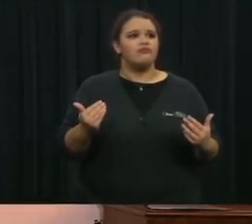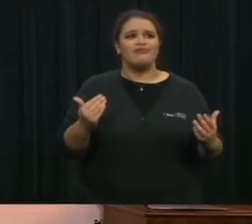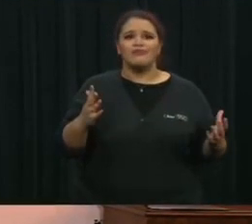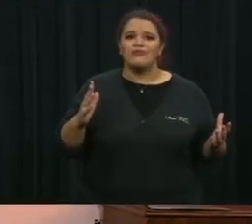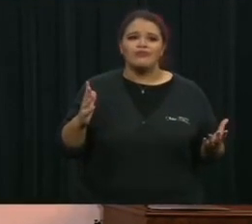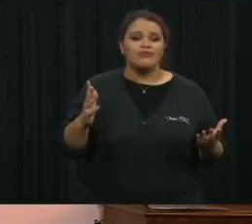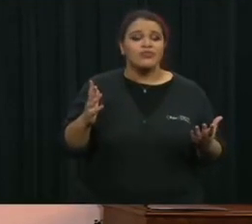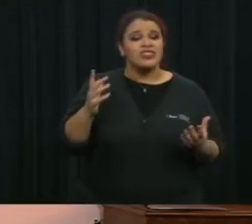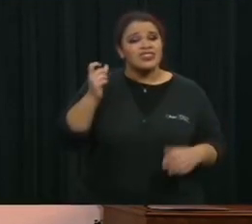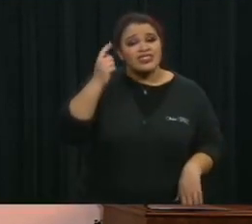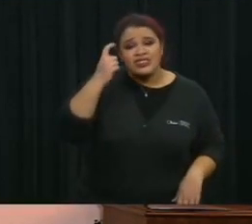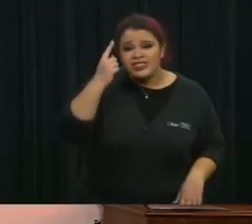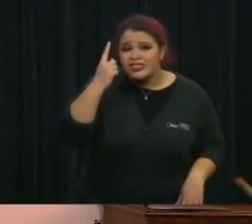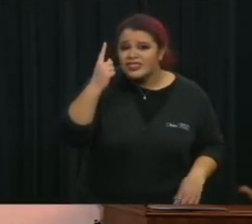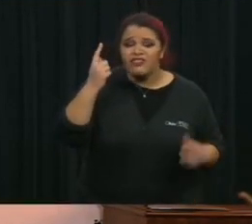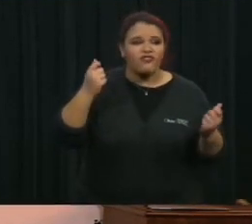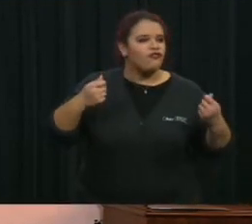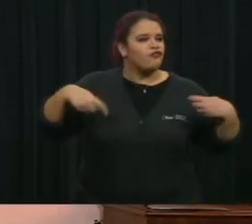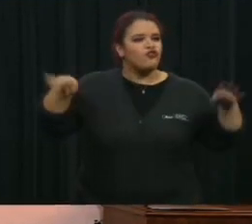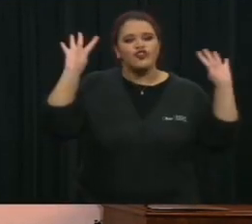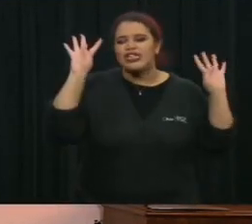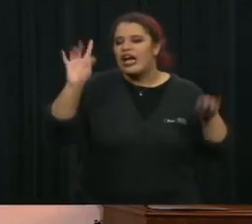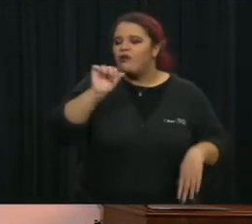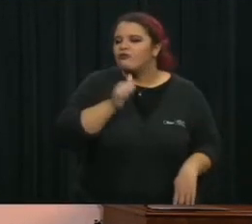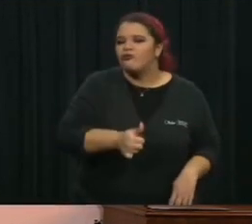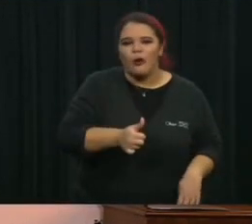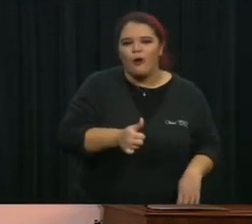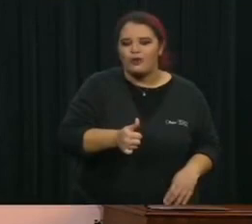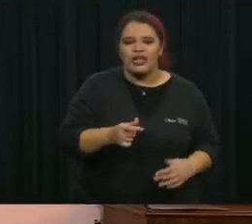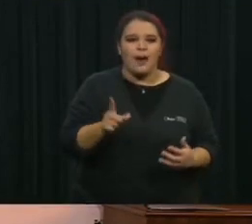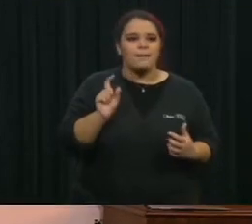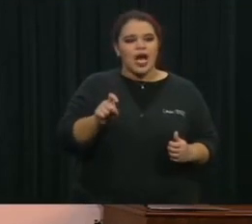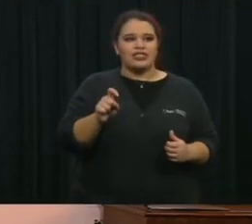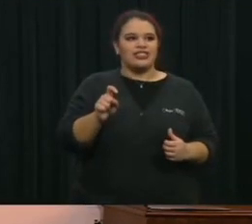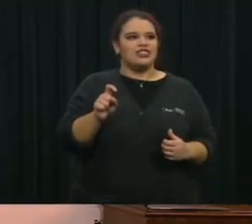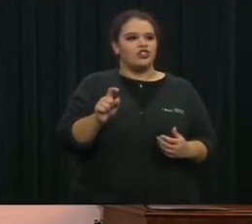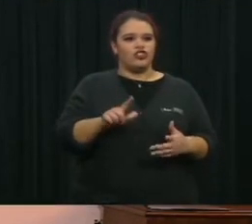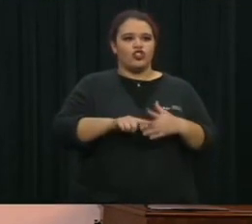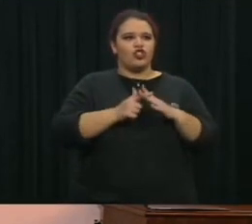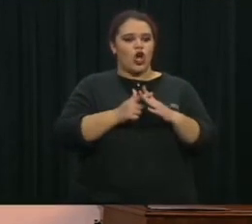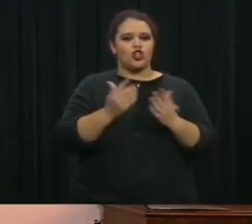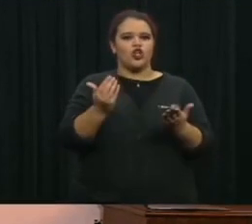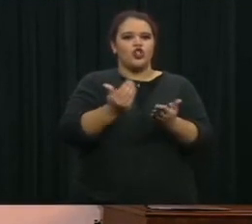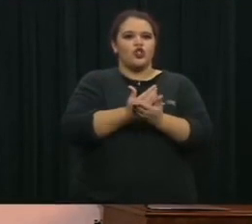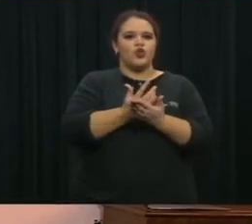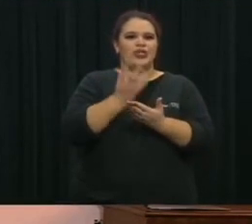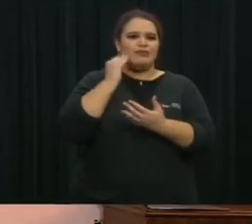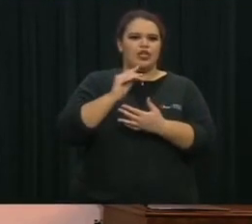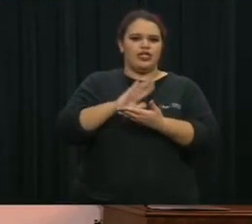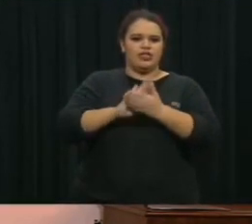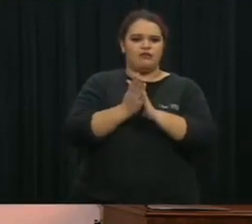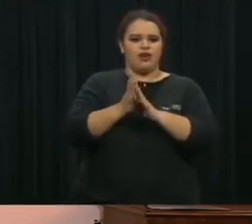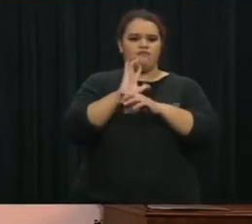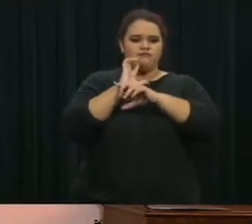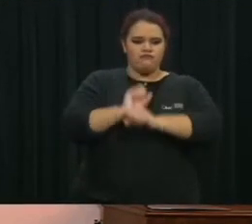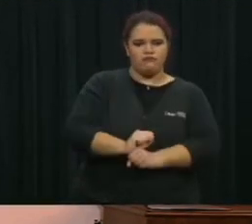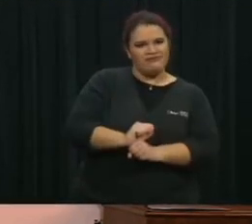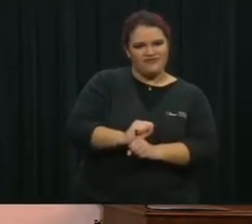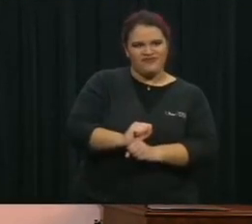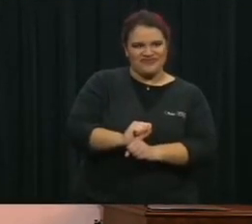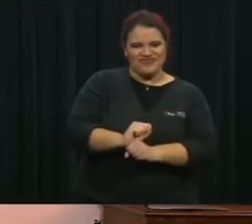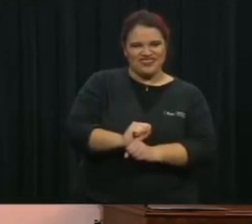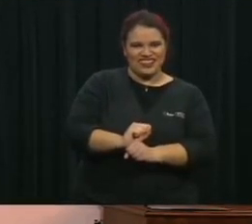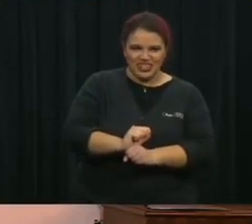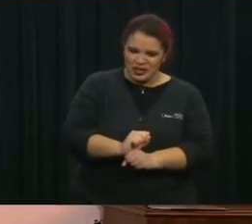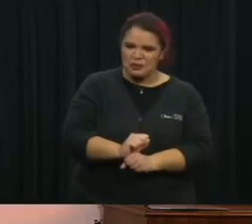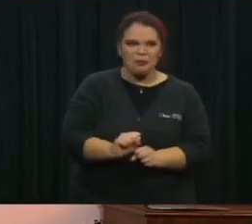just suggest is that people get into a routine. Most of our life is controlled by routine. Well, we got to change our routine.